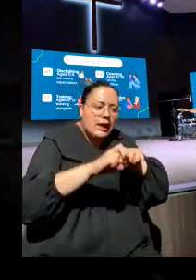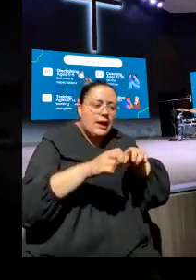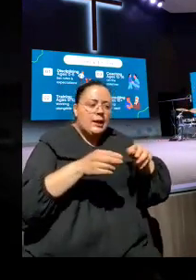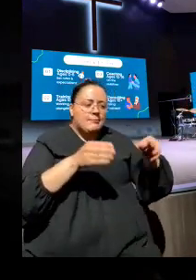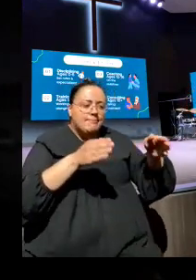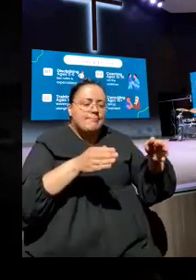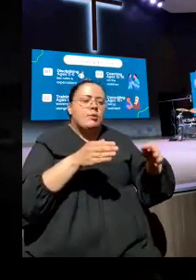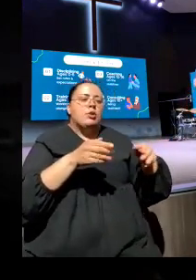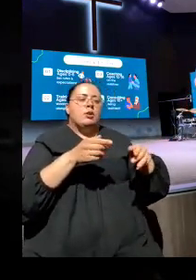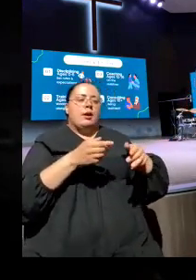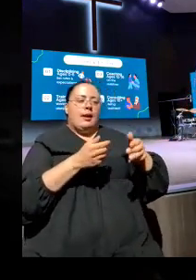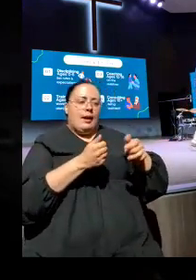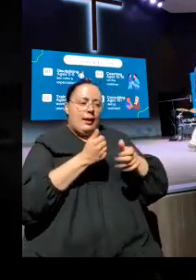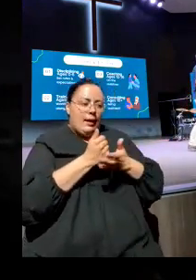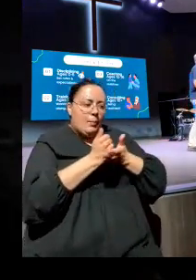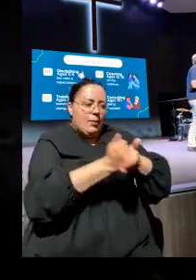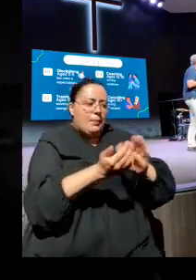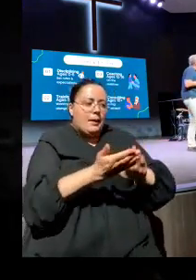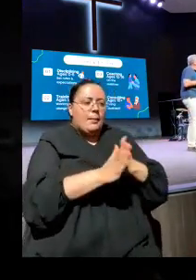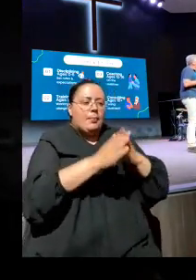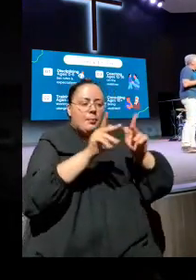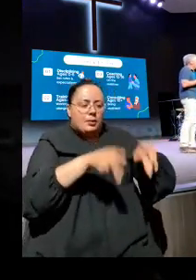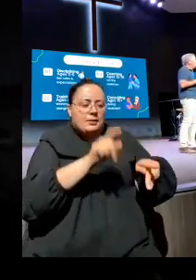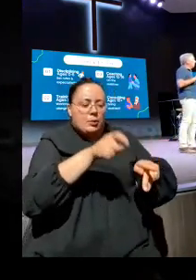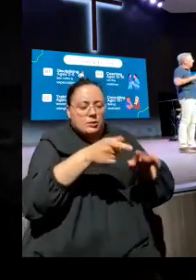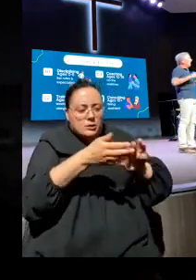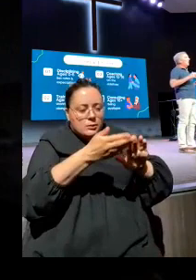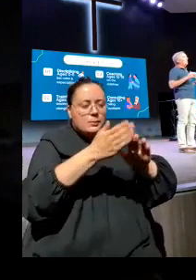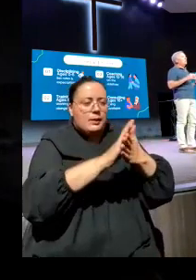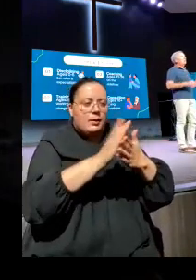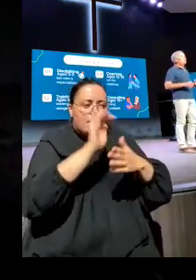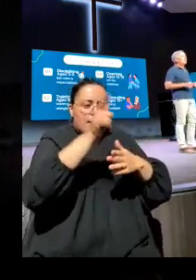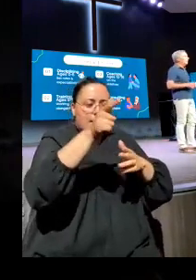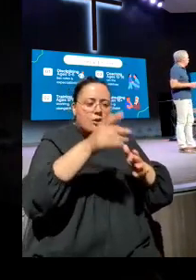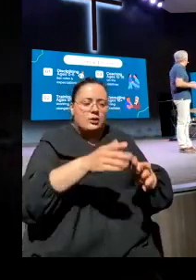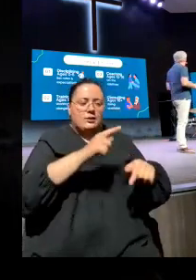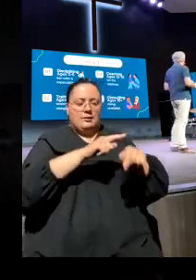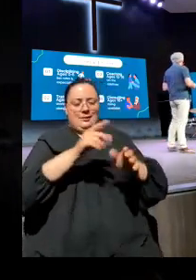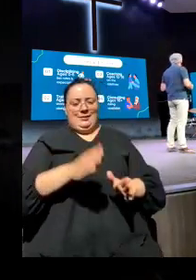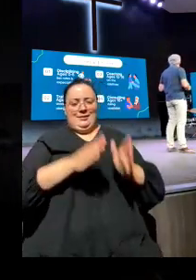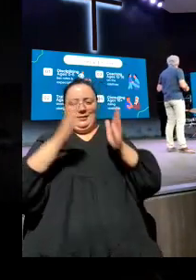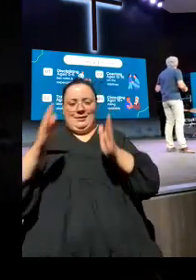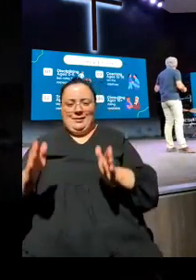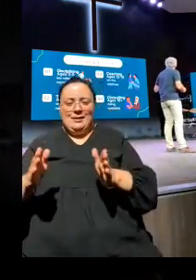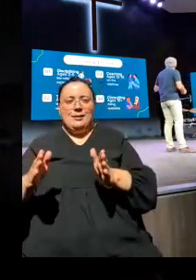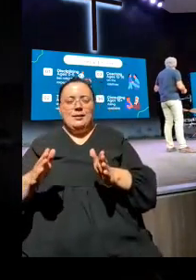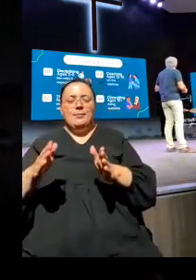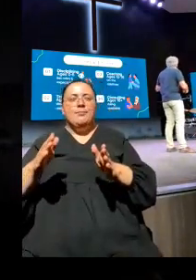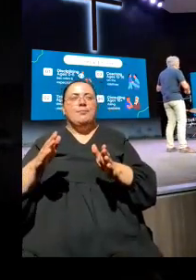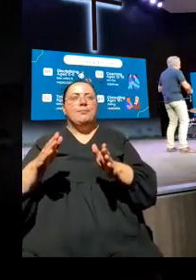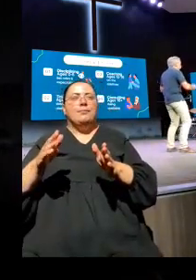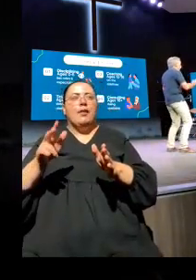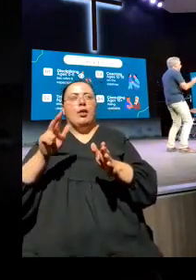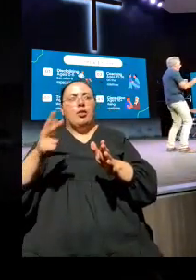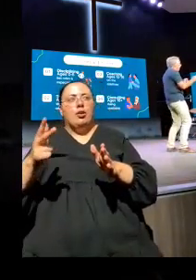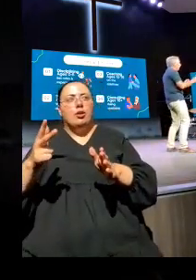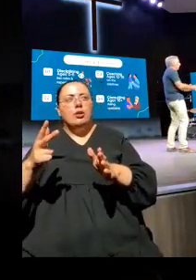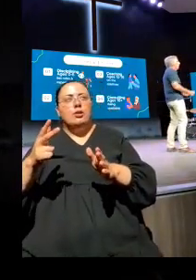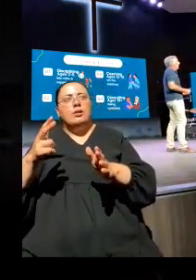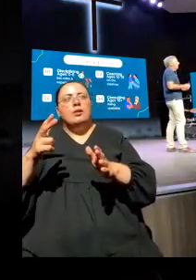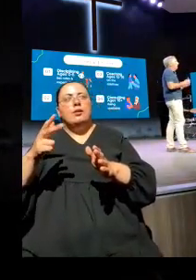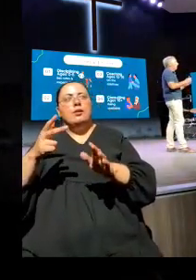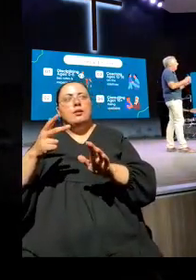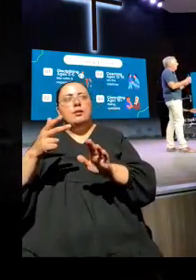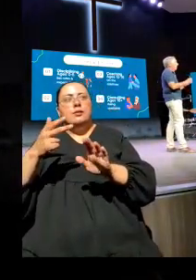meant to be. We get the coaching that we do through their teenage years. That's when we come alongside on the sidelines. You know, you're kind of